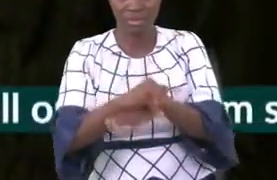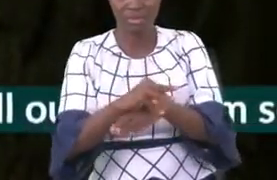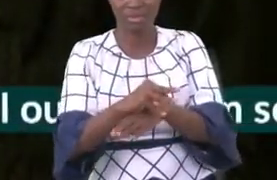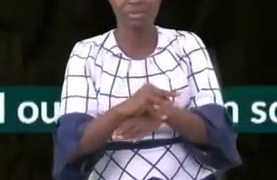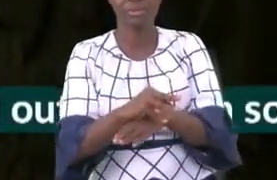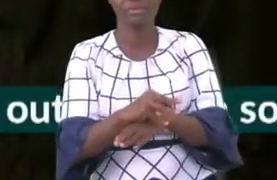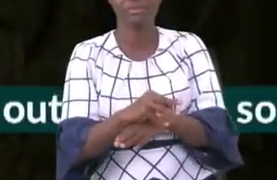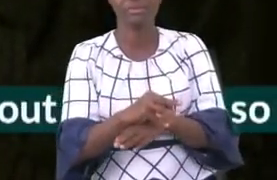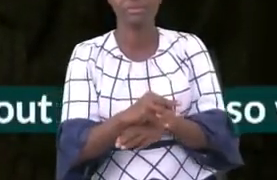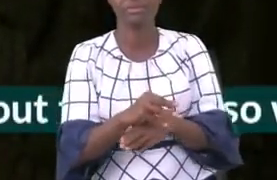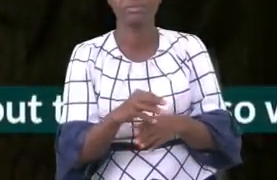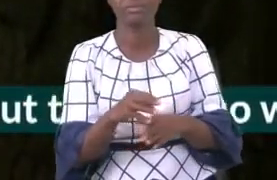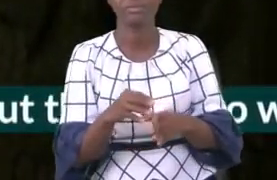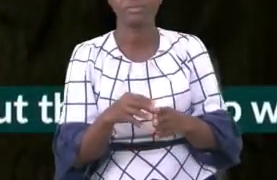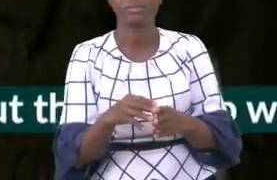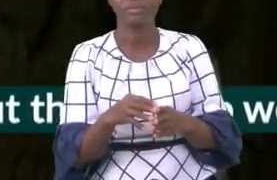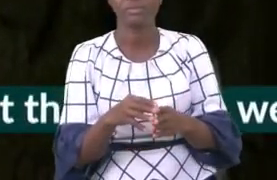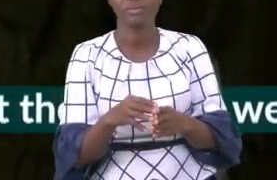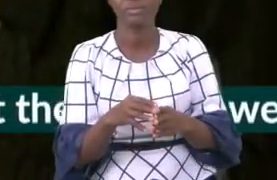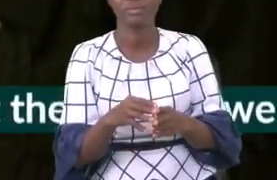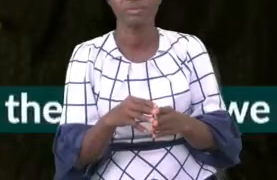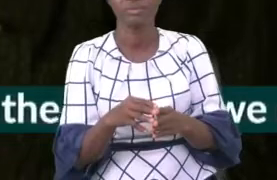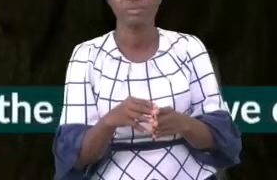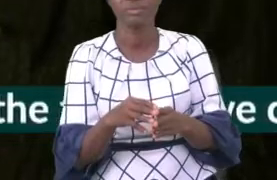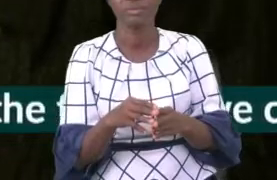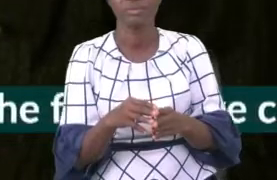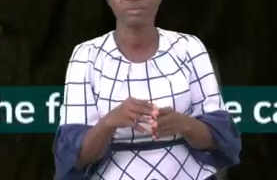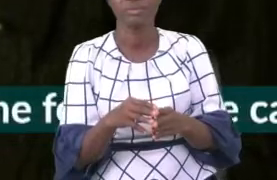And for those of you listening through the radio,